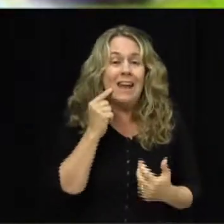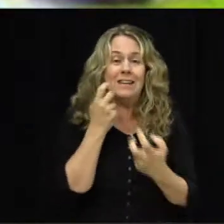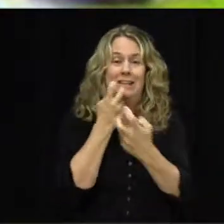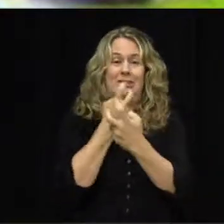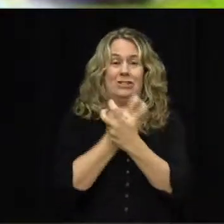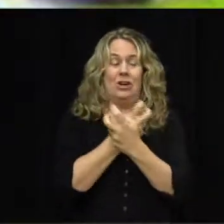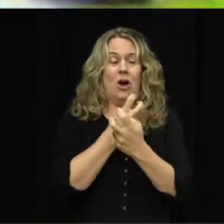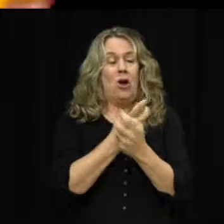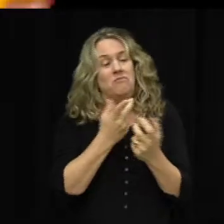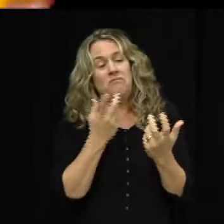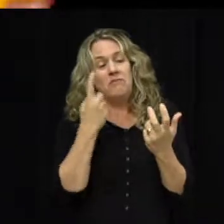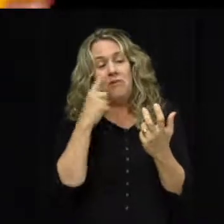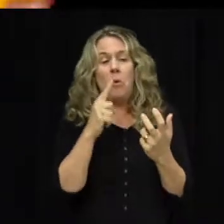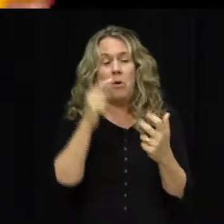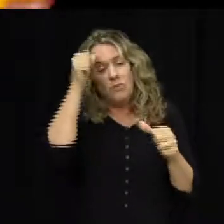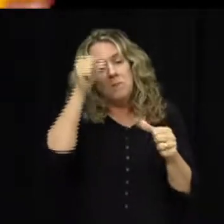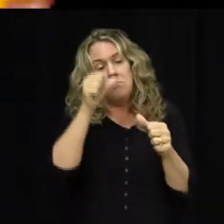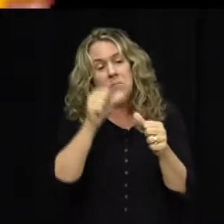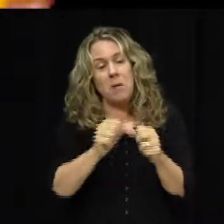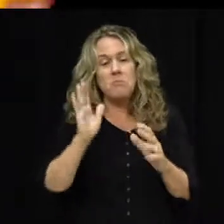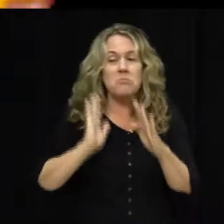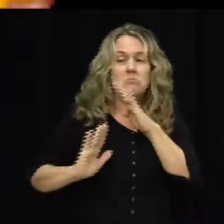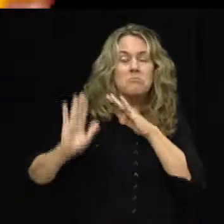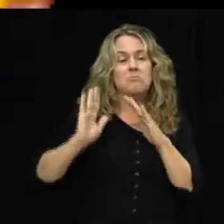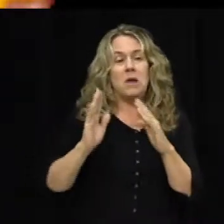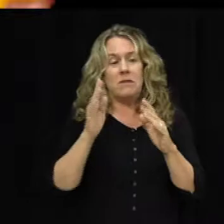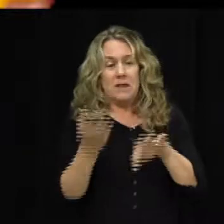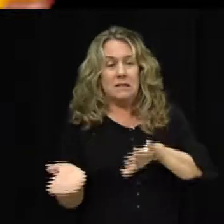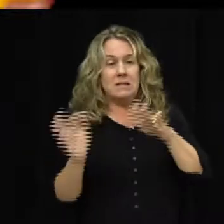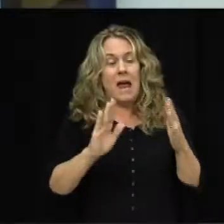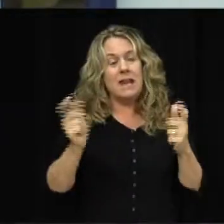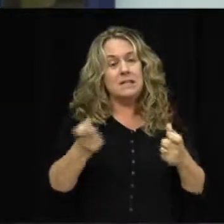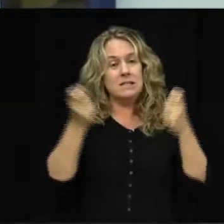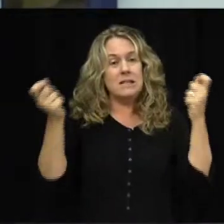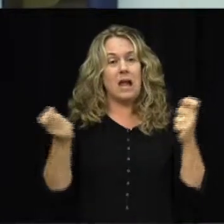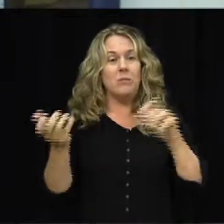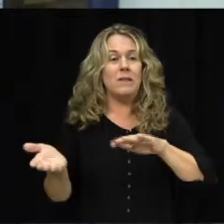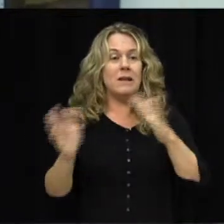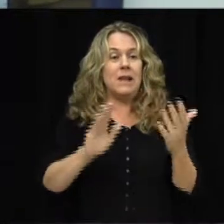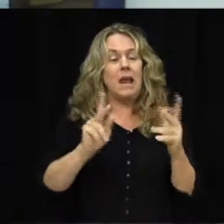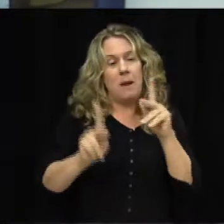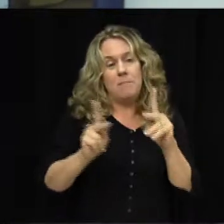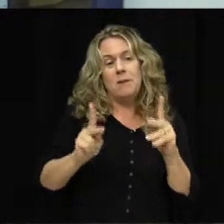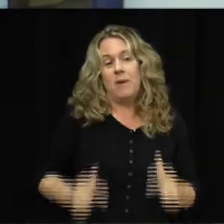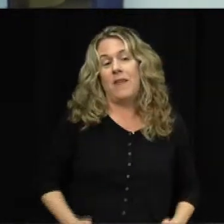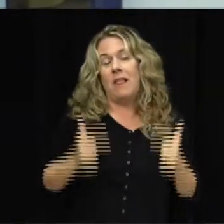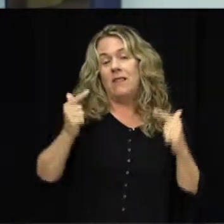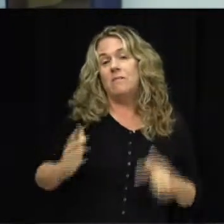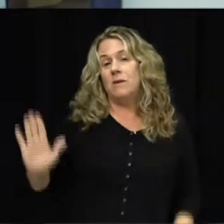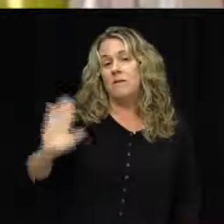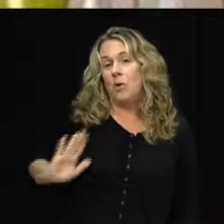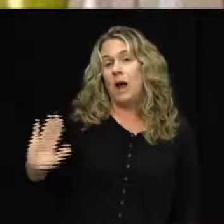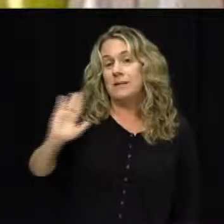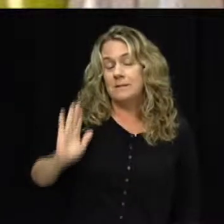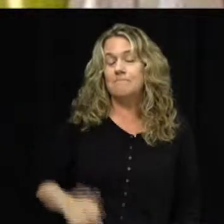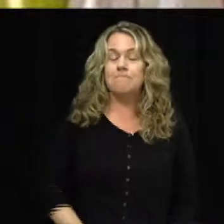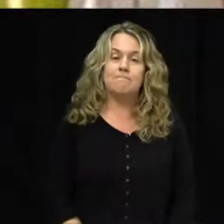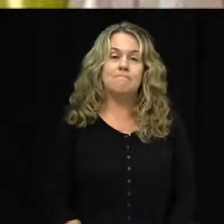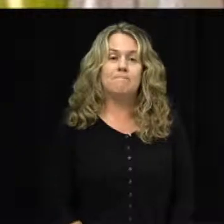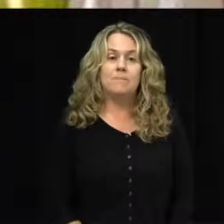kind of become a tradition as a way to remember the dead, as a way to celebrate the dead and people that have come before us.